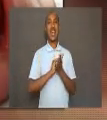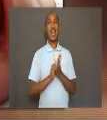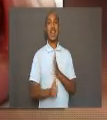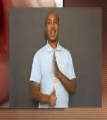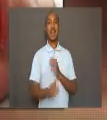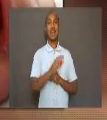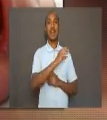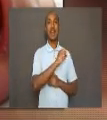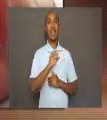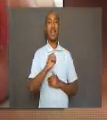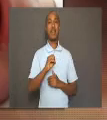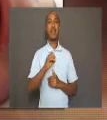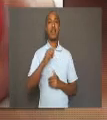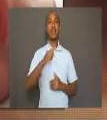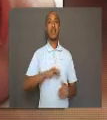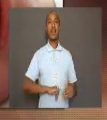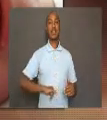and gastroenteritis.